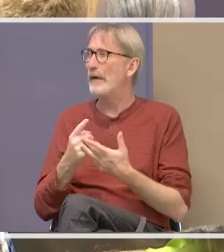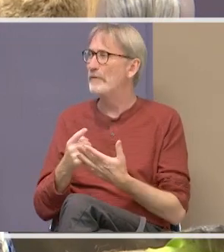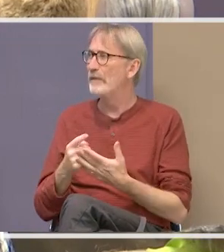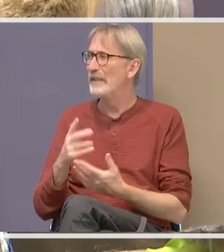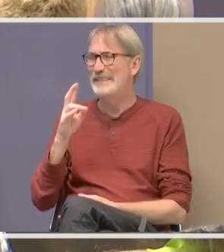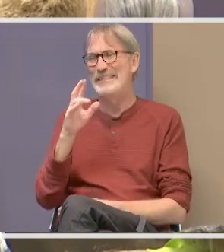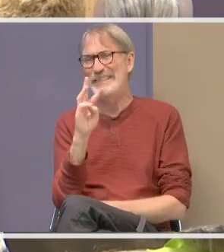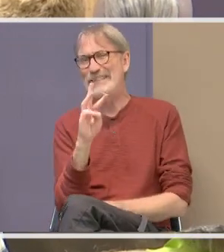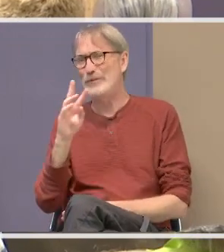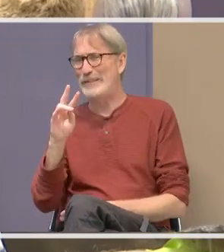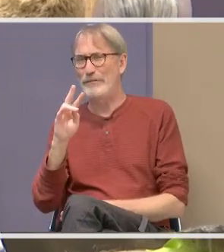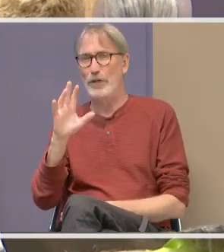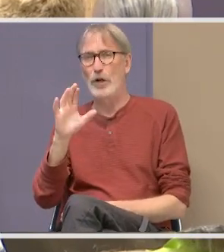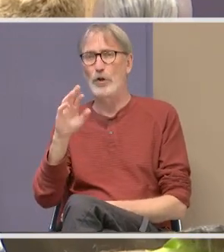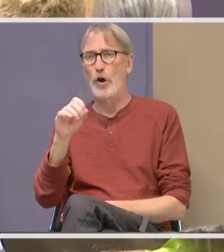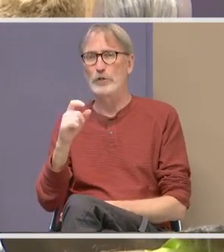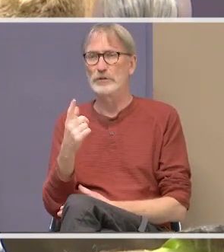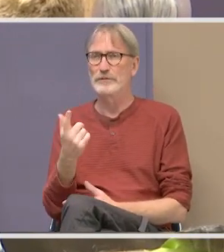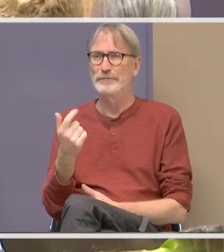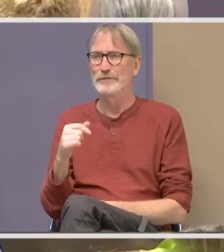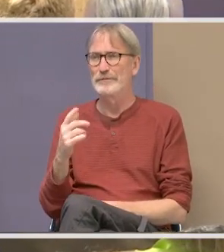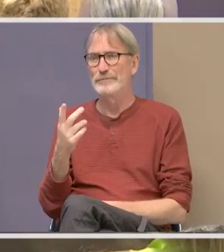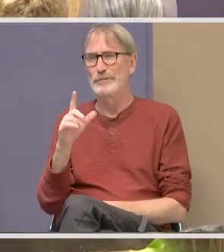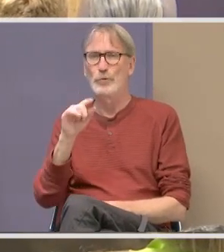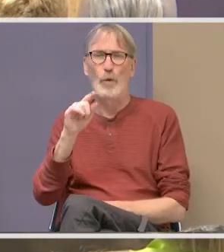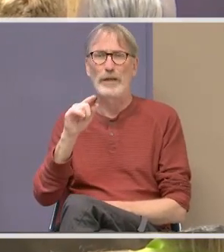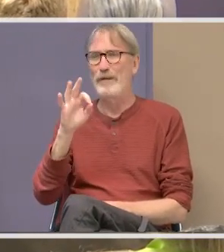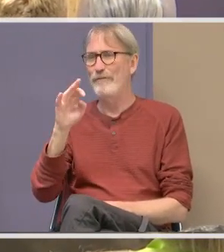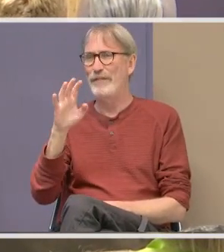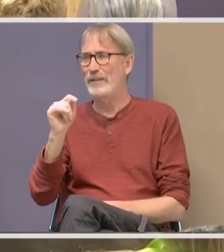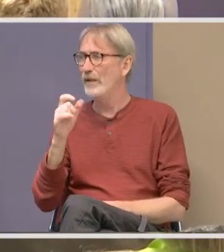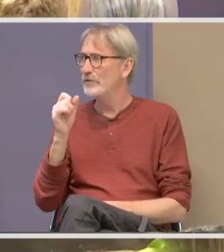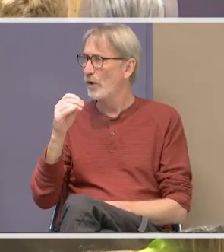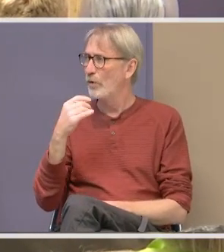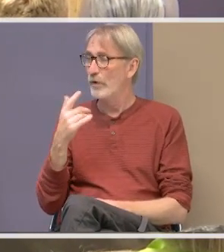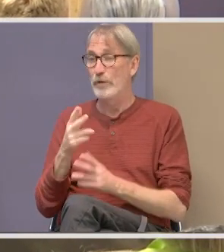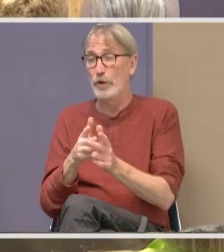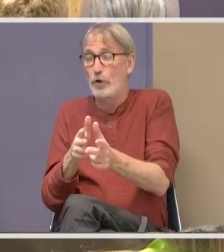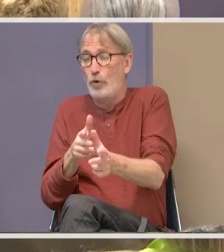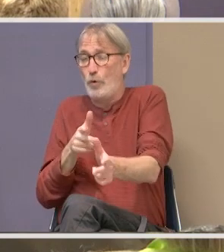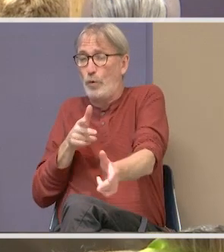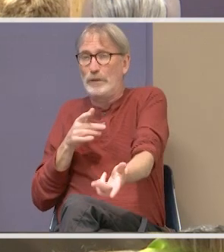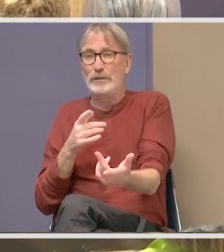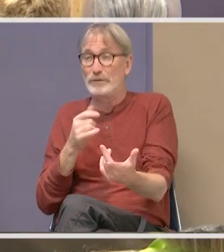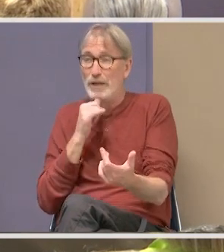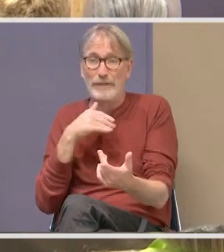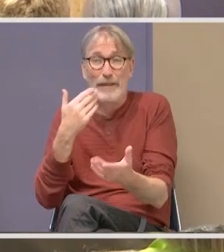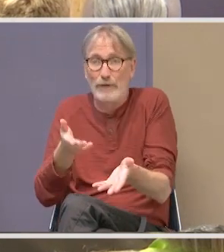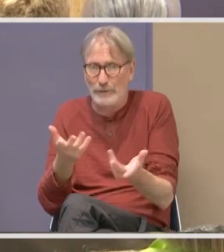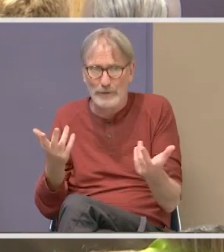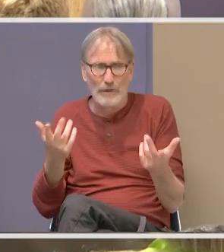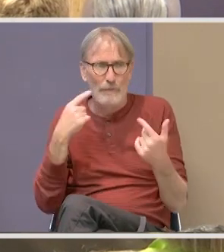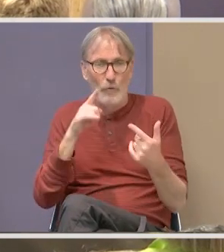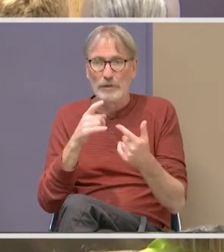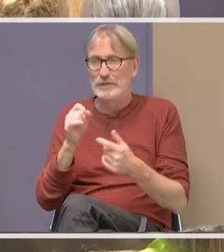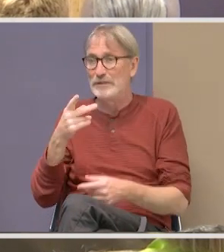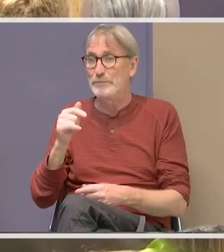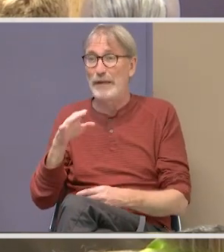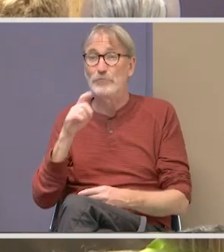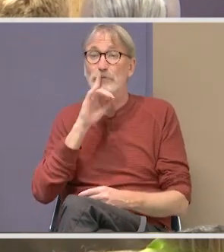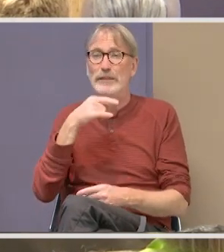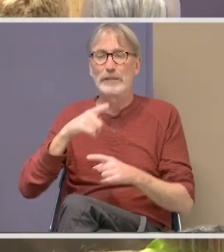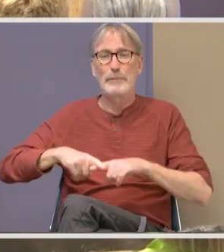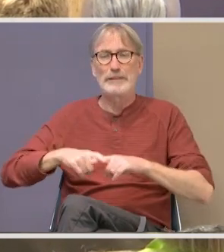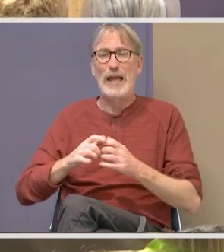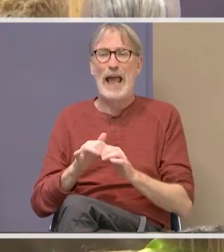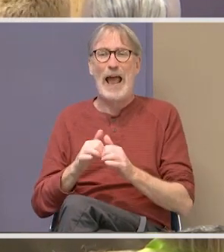7 cars. The car's allowed to give them 20 feet. So the queuing is not really there for queuing space. It really just depends on how